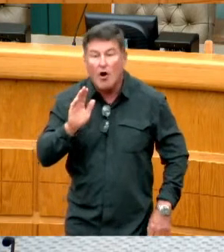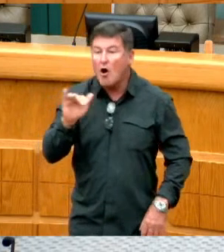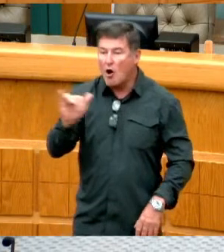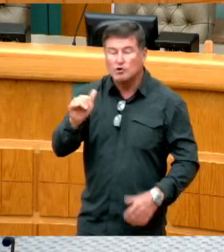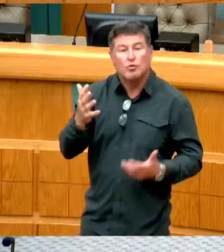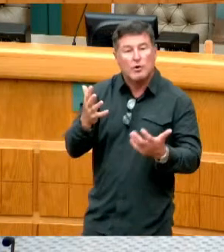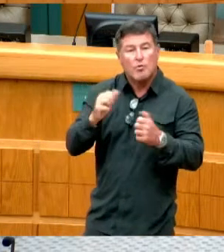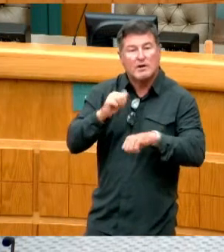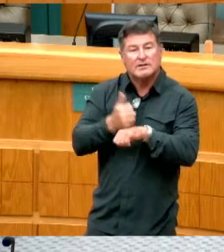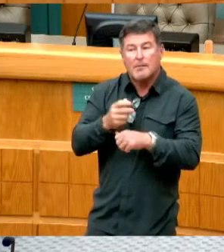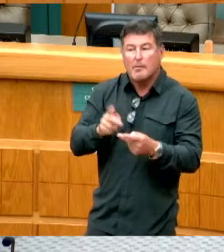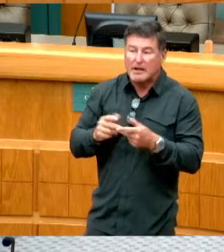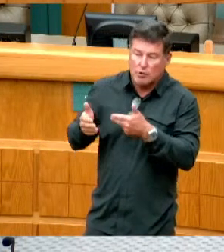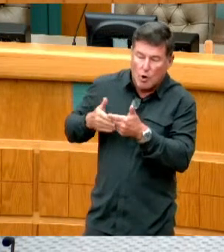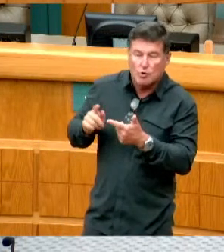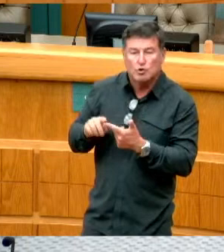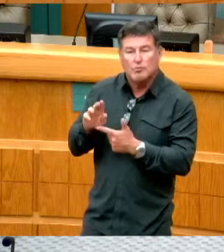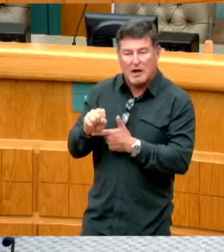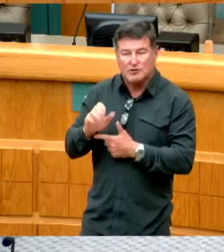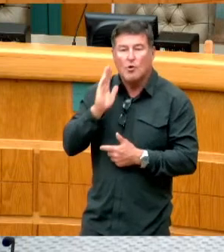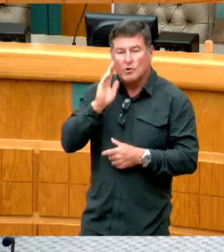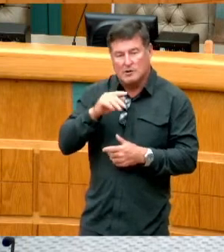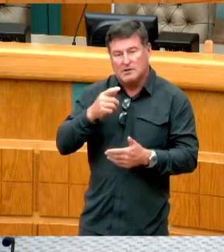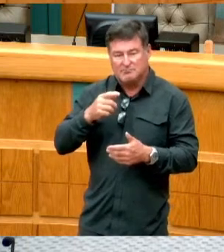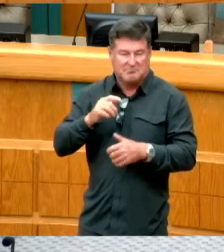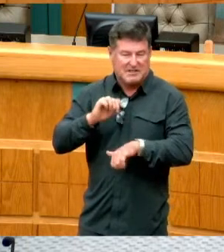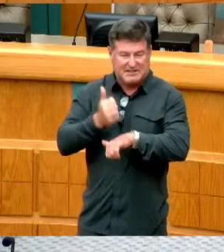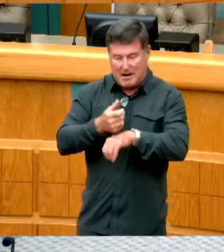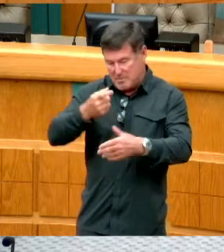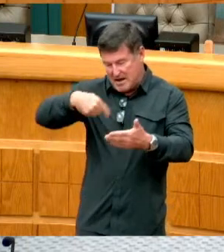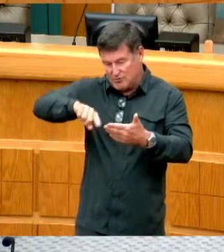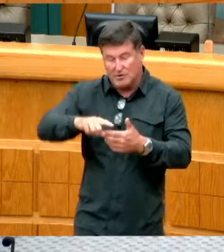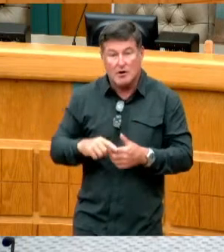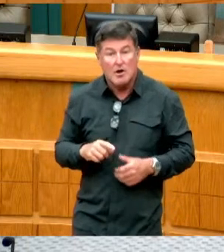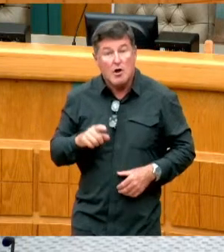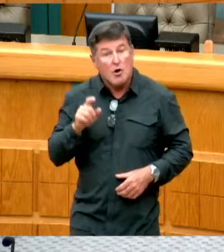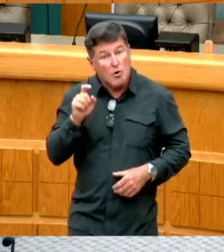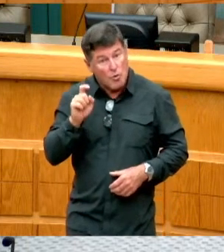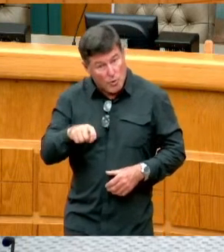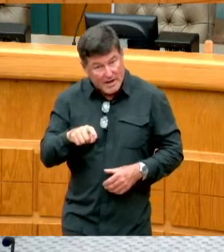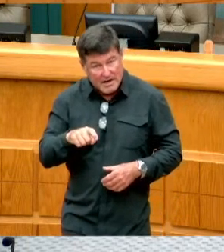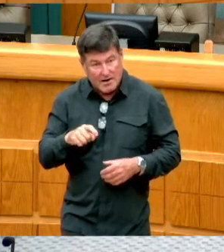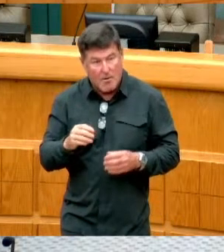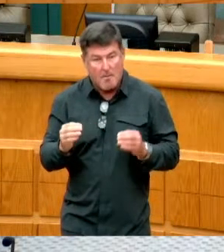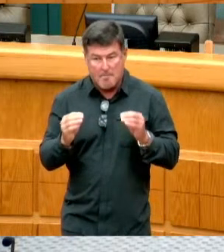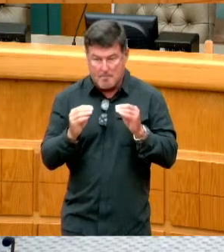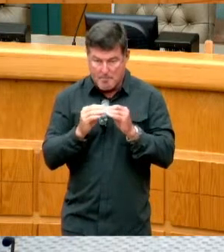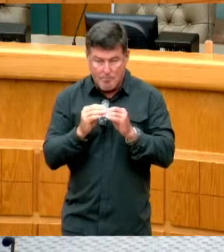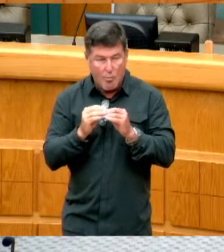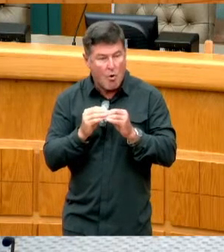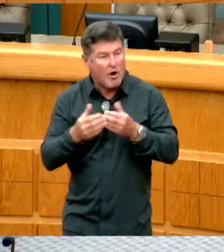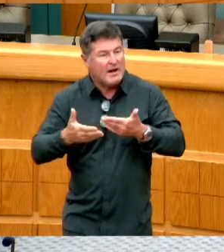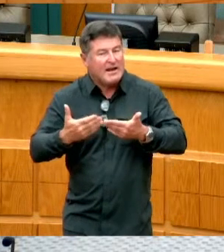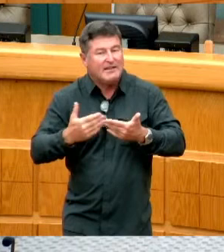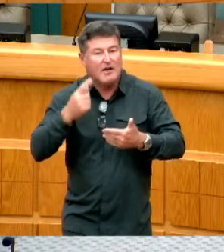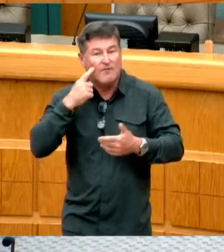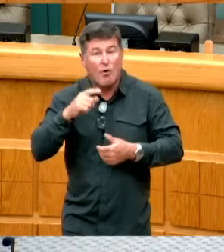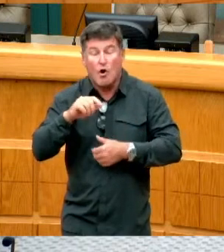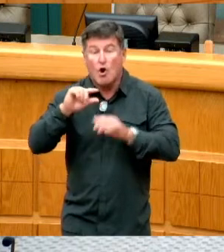by early next week. We must create greater access to both groups 1A and 1B and be